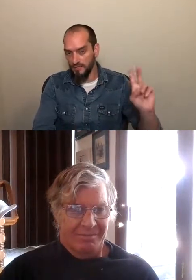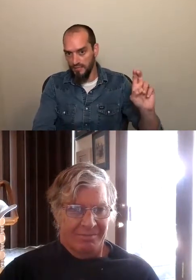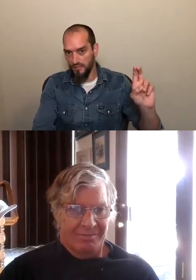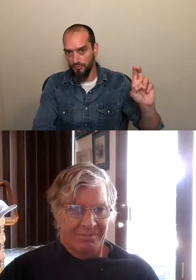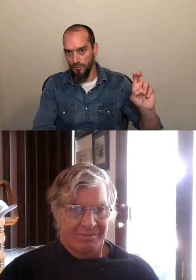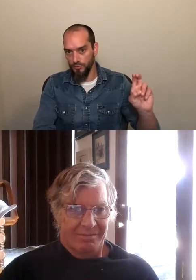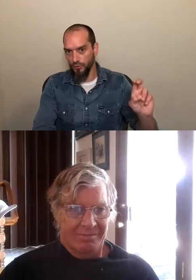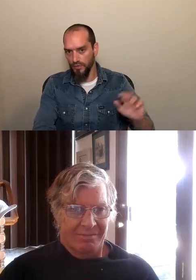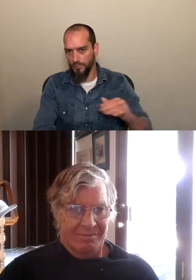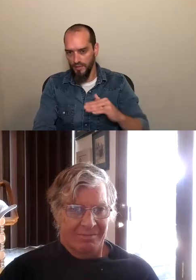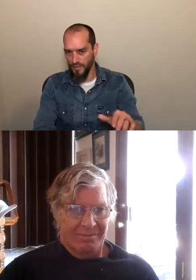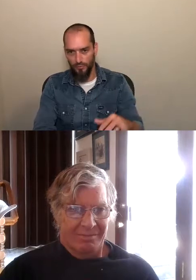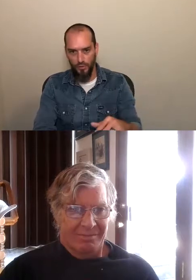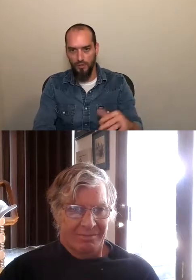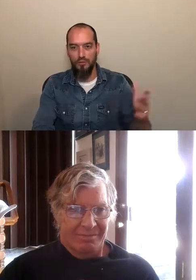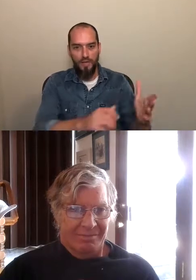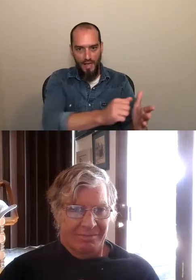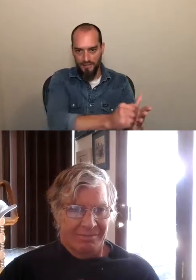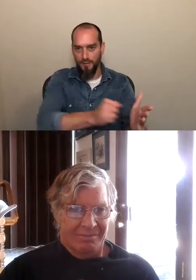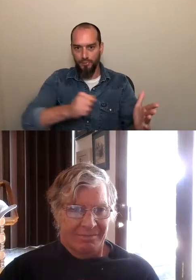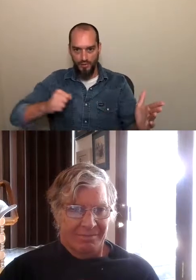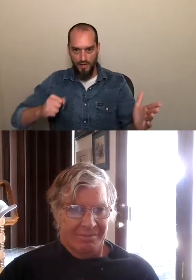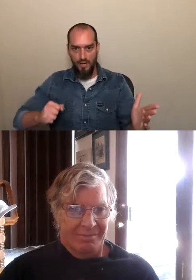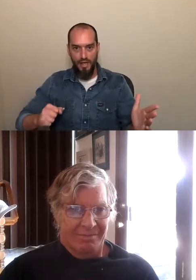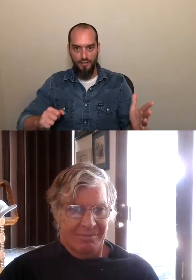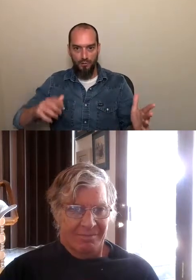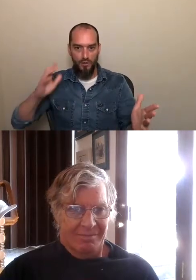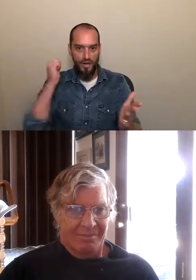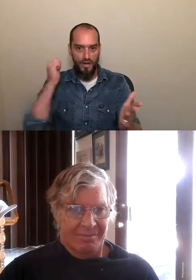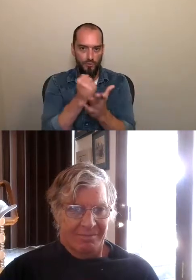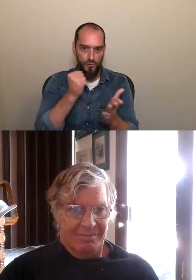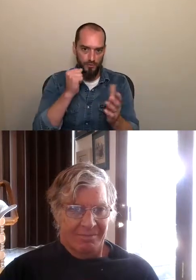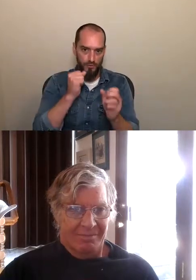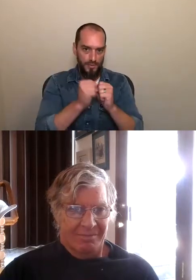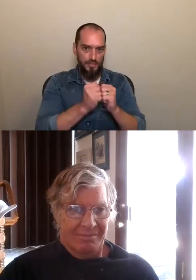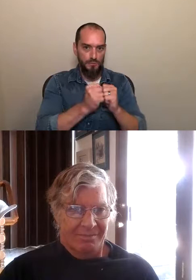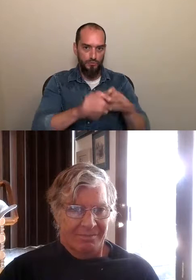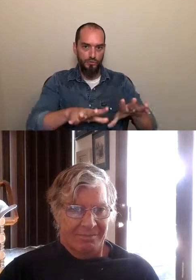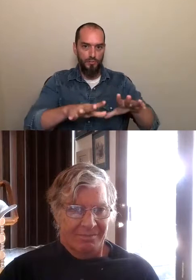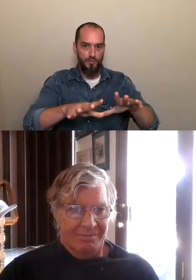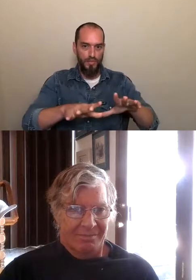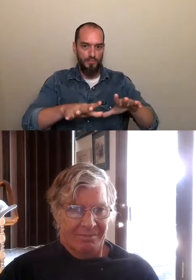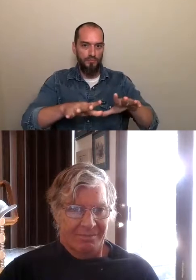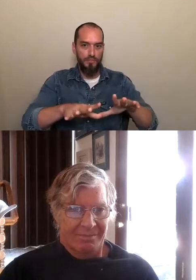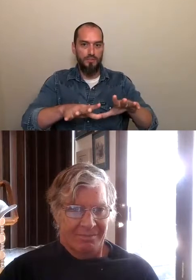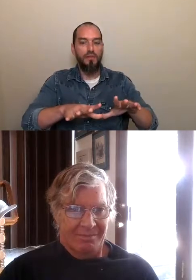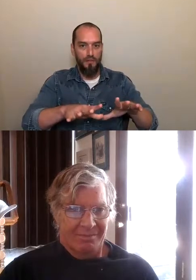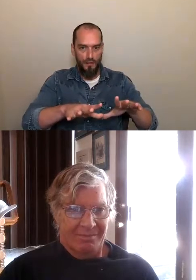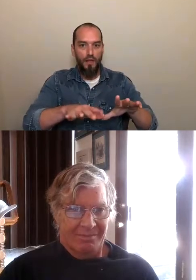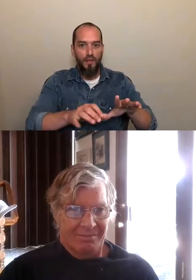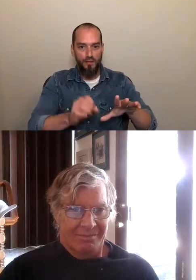and see if mold shows up in that sample. No, as I'm pulling the air out of that wall, I hit the wall. That makes the mold jump off that